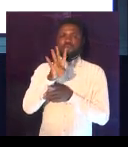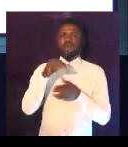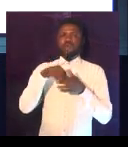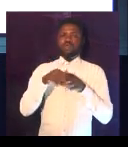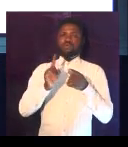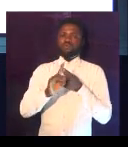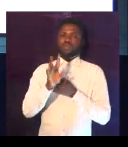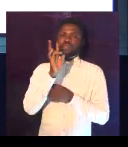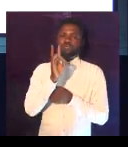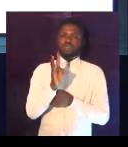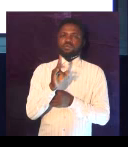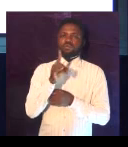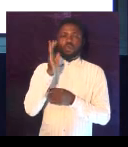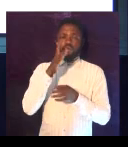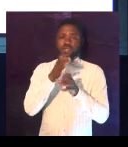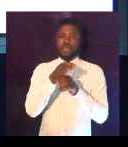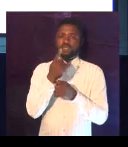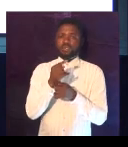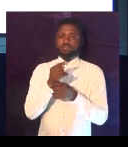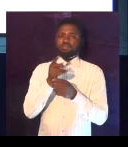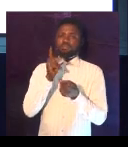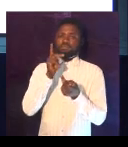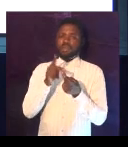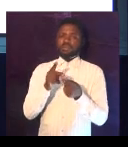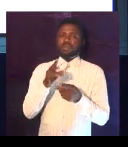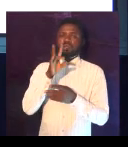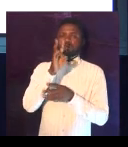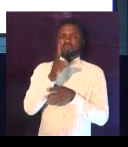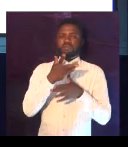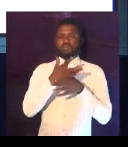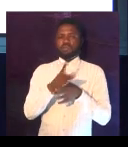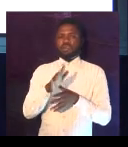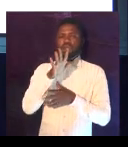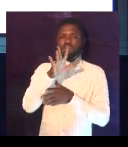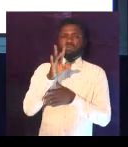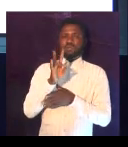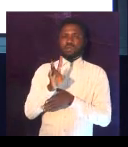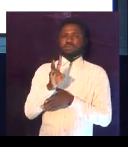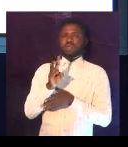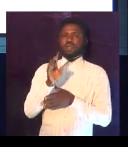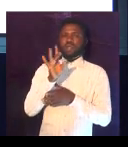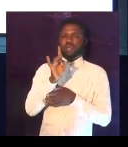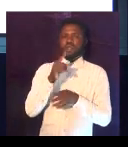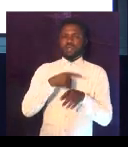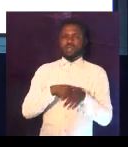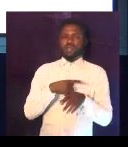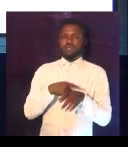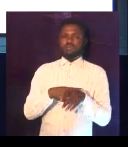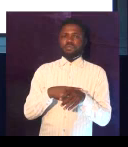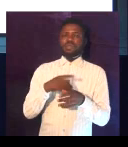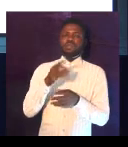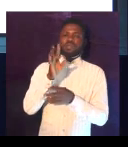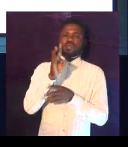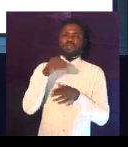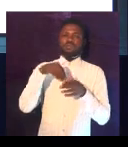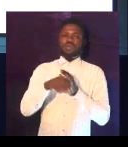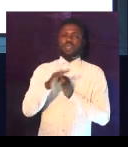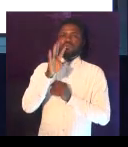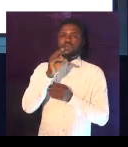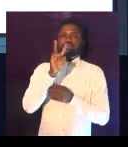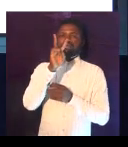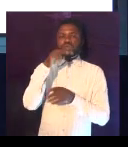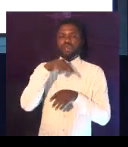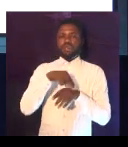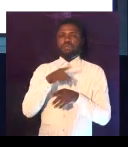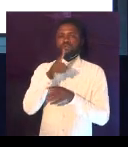into 7 places, and you will get the average pulse rate. 7 goes in 57 8 times. Remember 1. 7 goes in